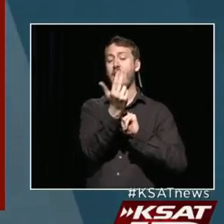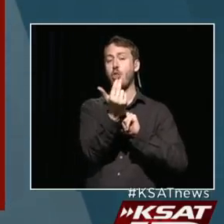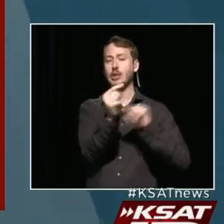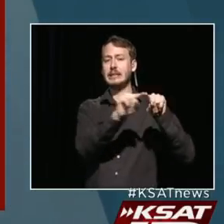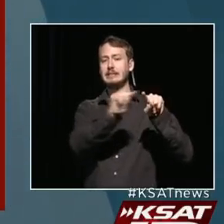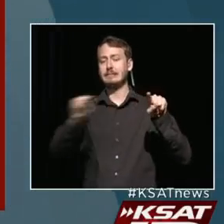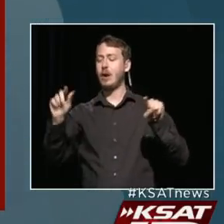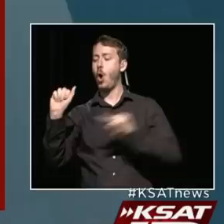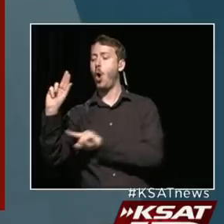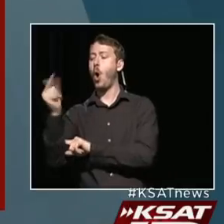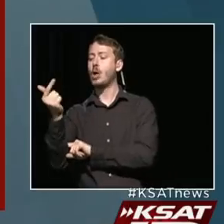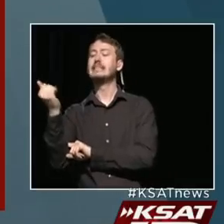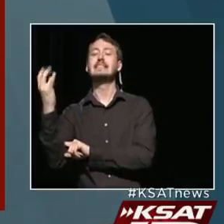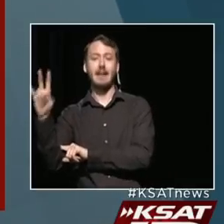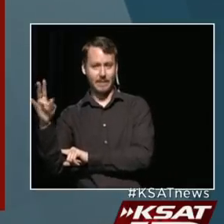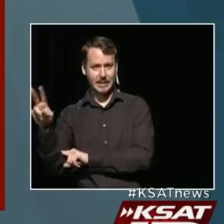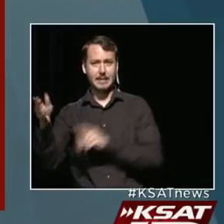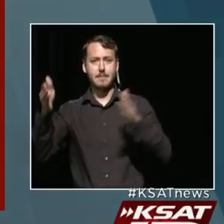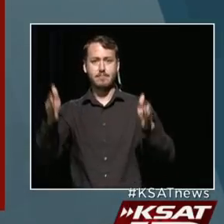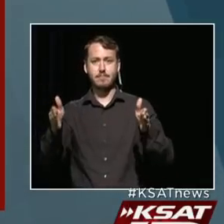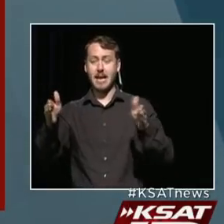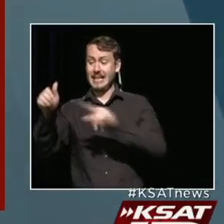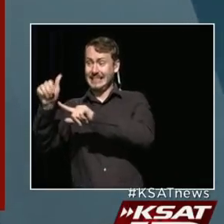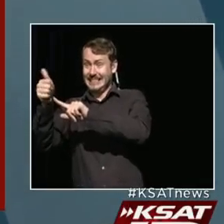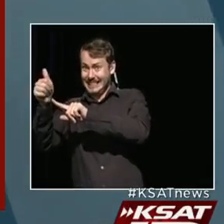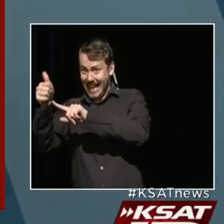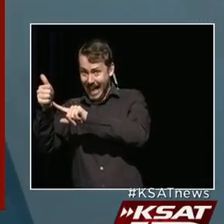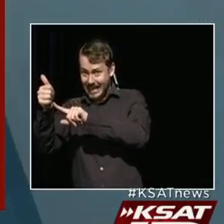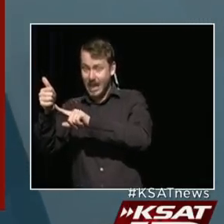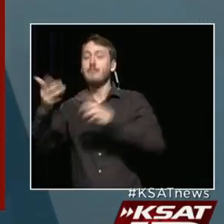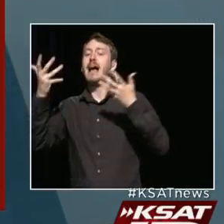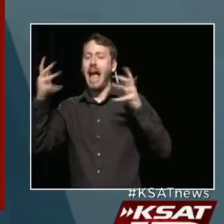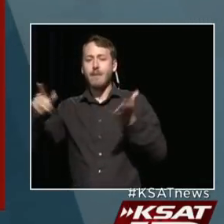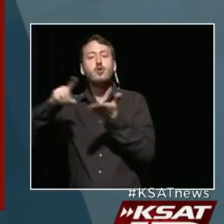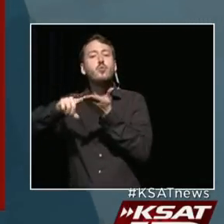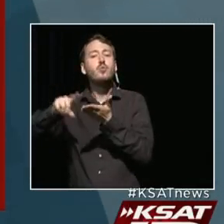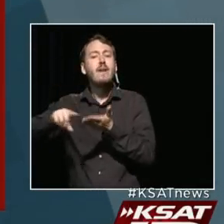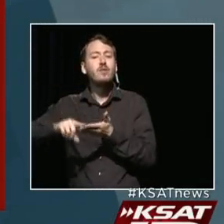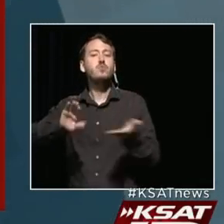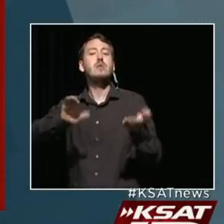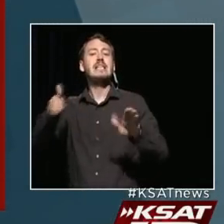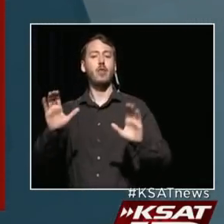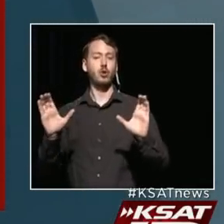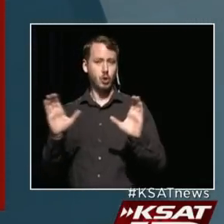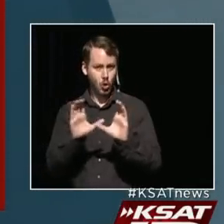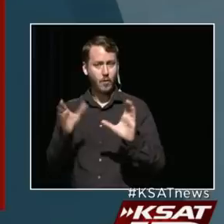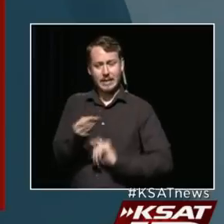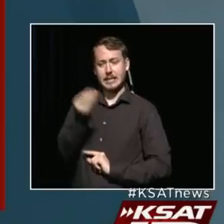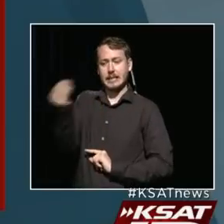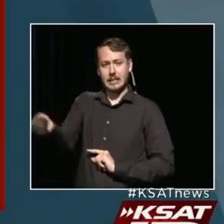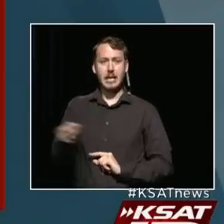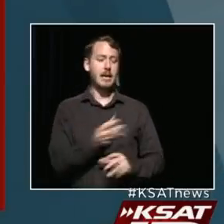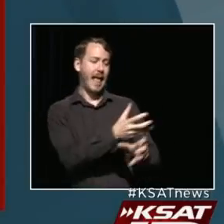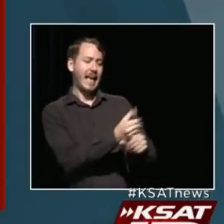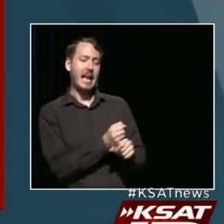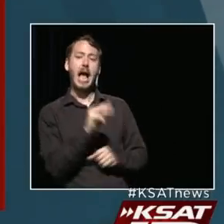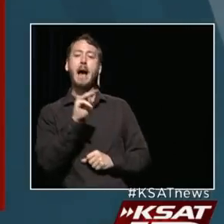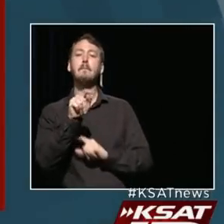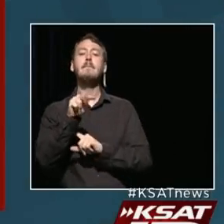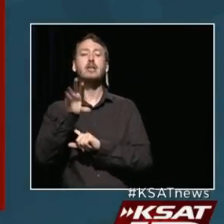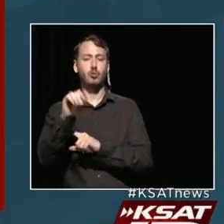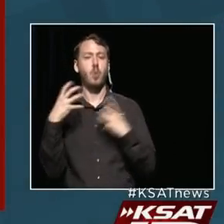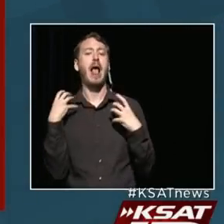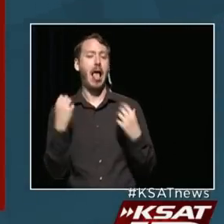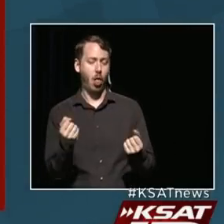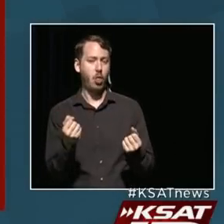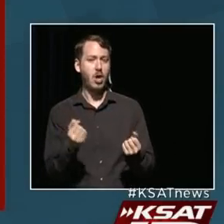and August 17th. 10 of those are after reviewing death certificates reported to Metro Health by the state, which verified